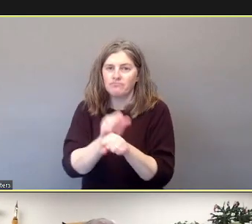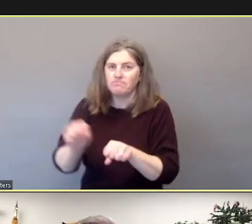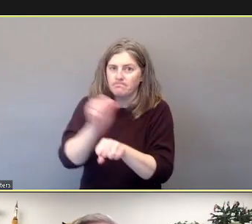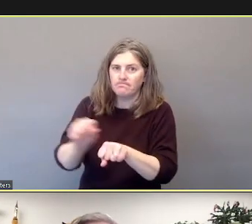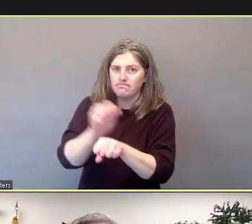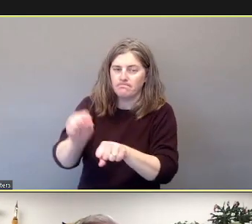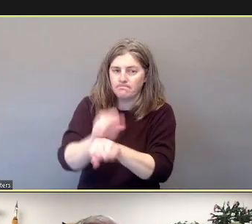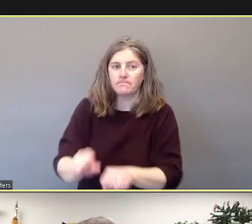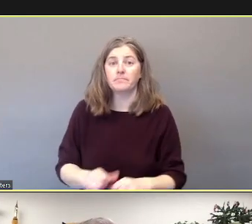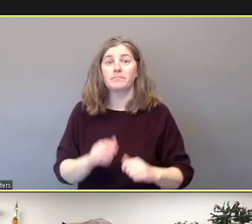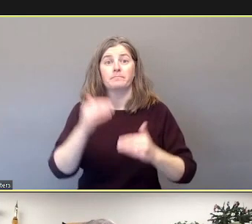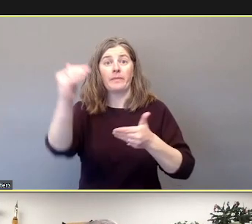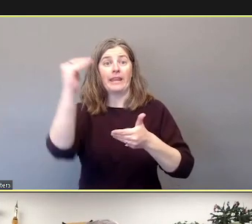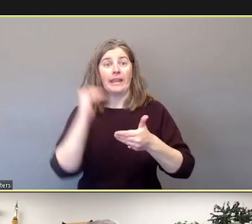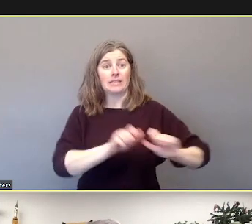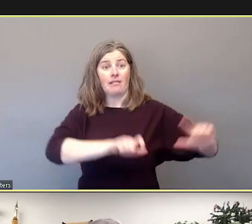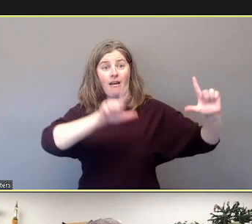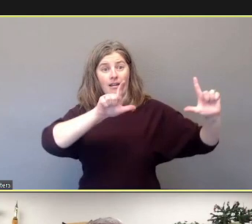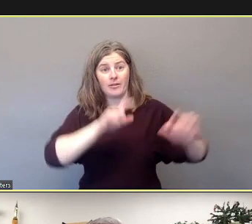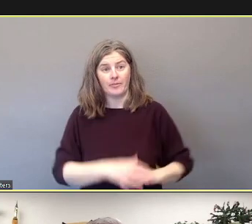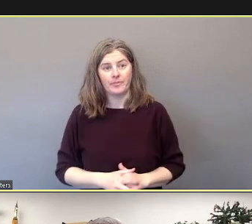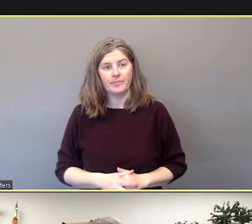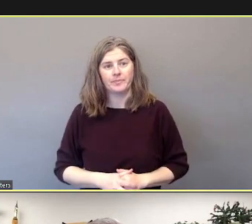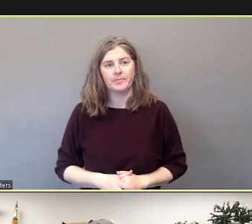work. Next slide, please.